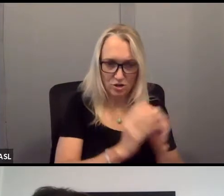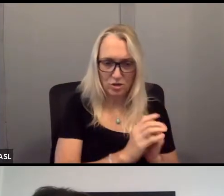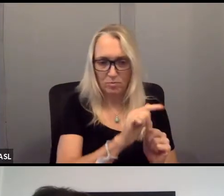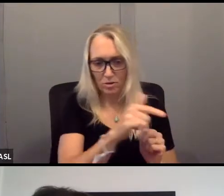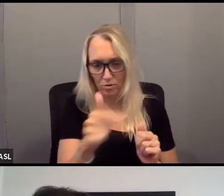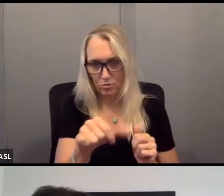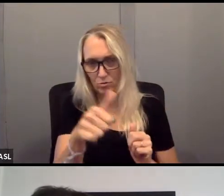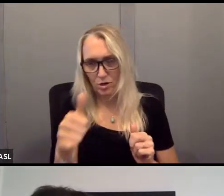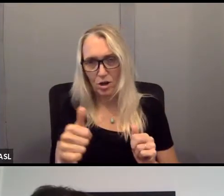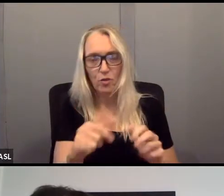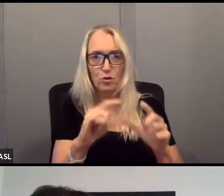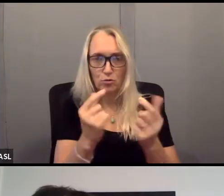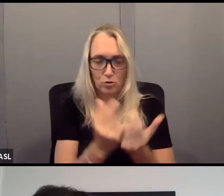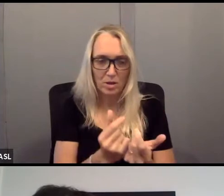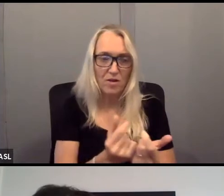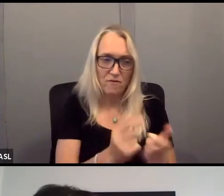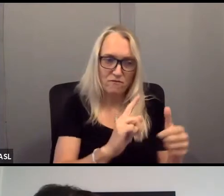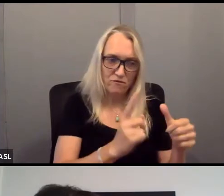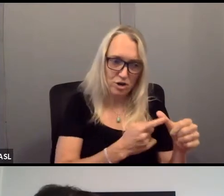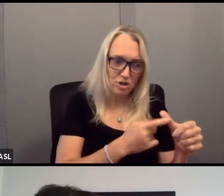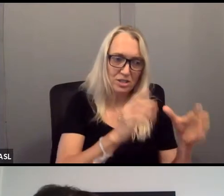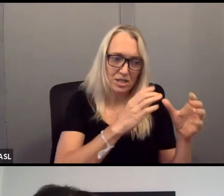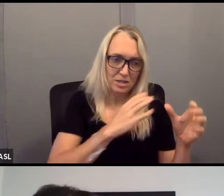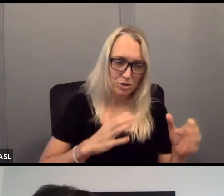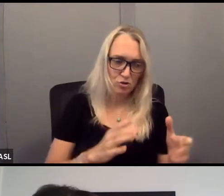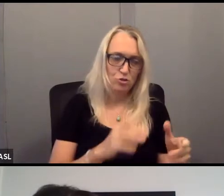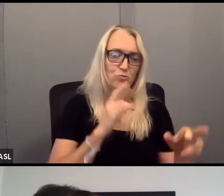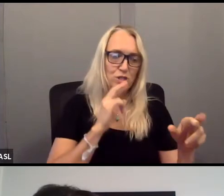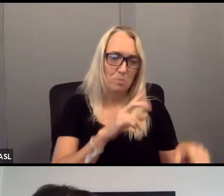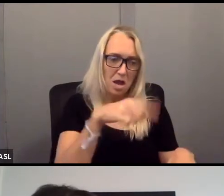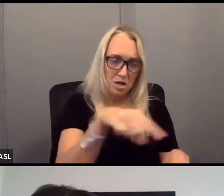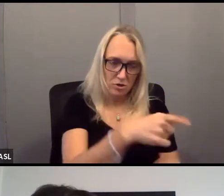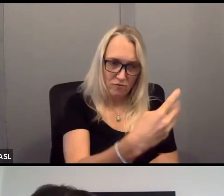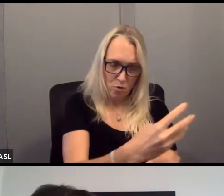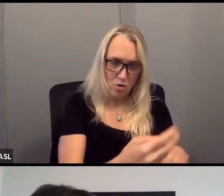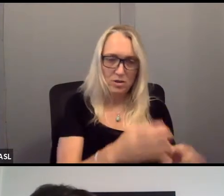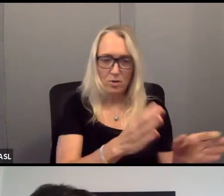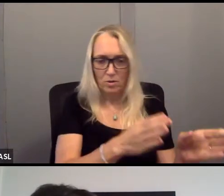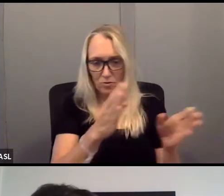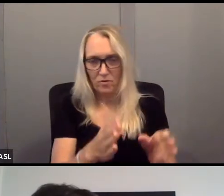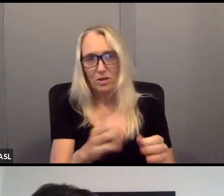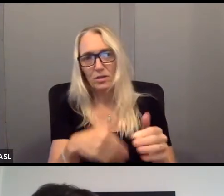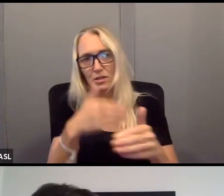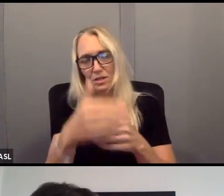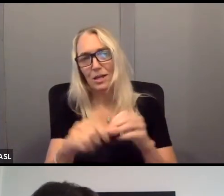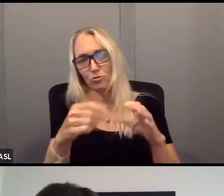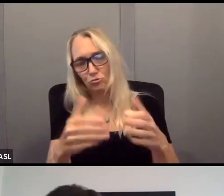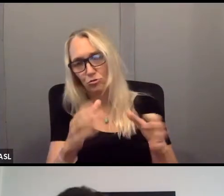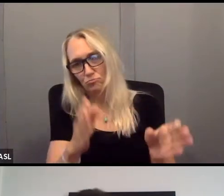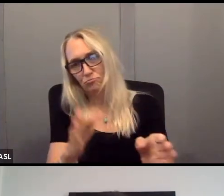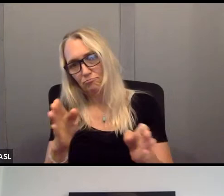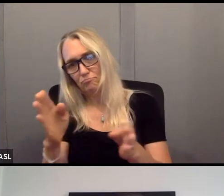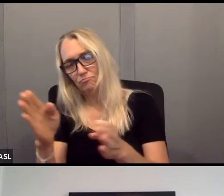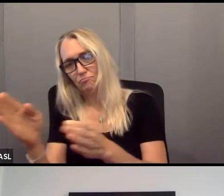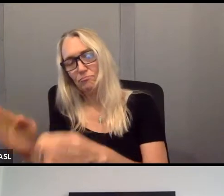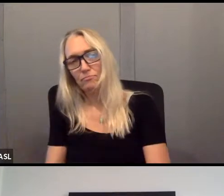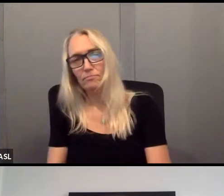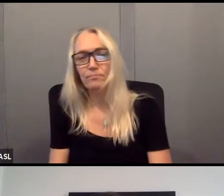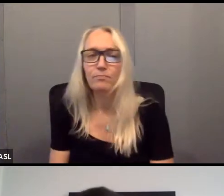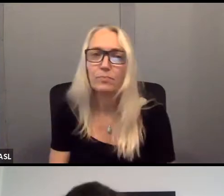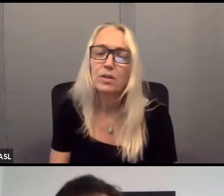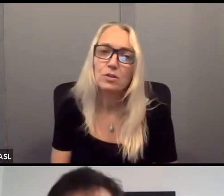commission has any questions of the 4 testifiers, and then we will move on to the next group of testifiers. With